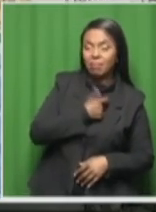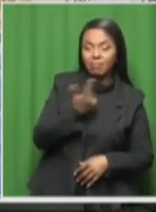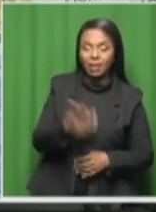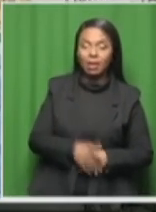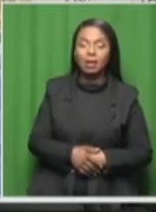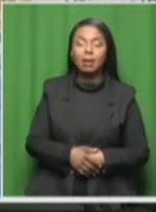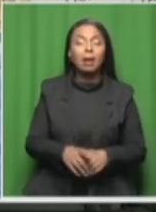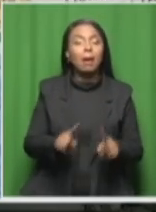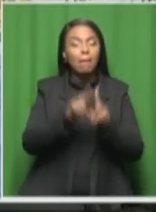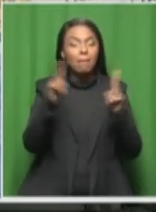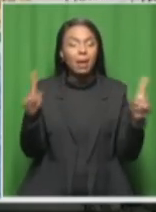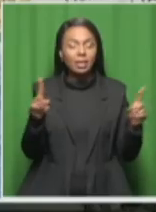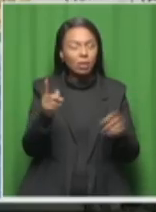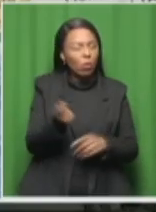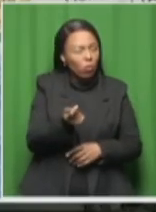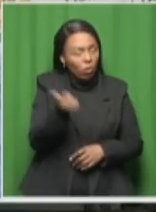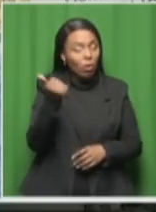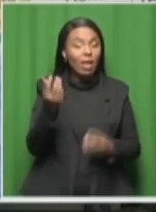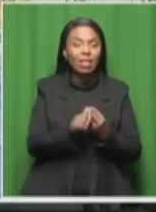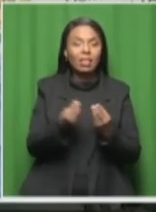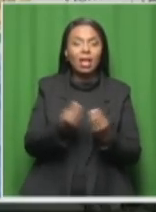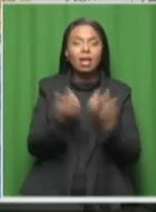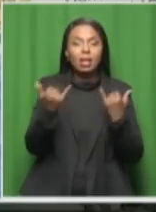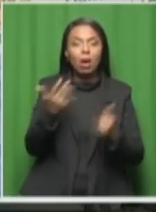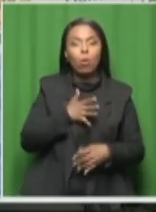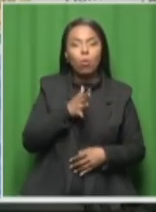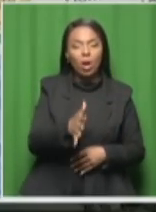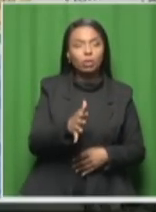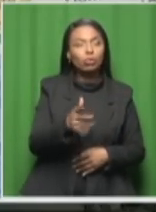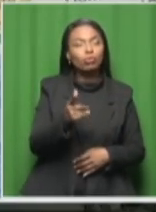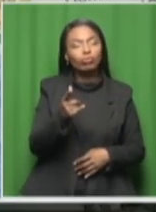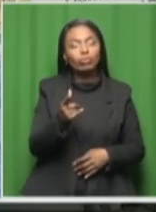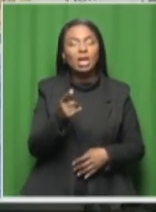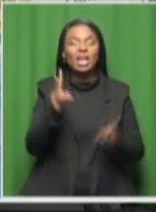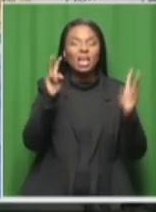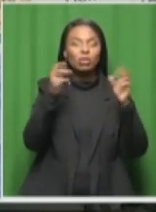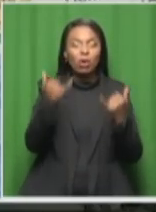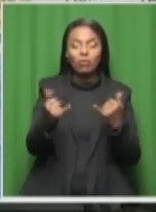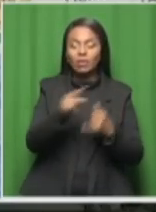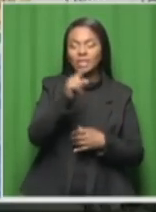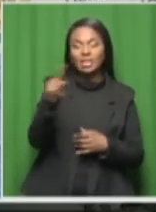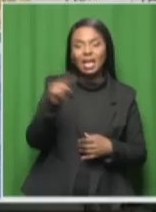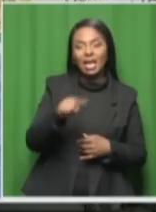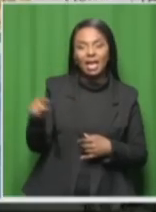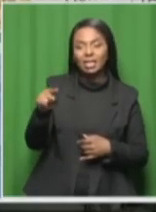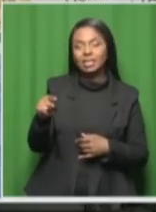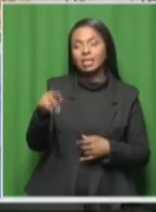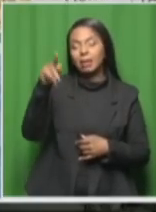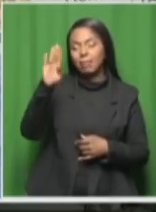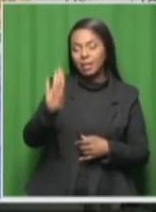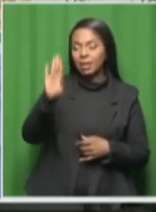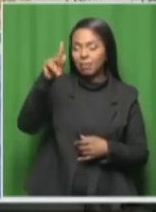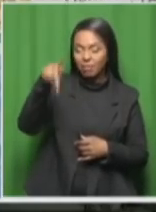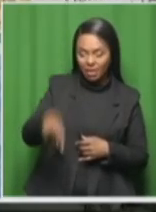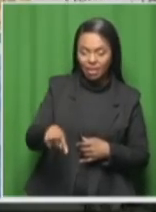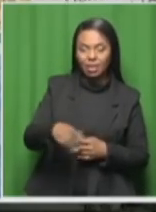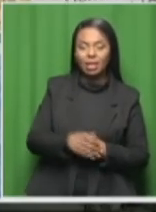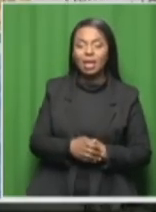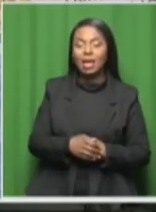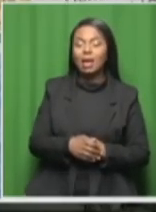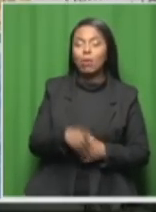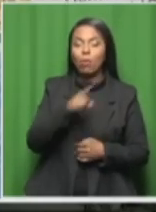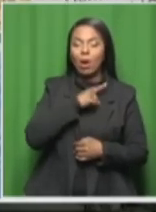comment. But just very quickly, I just want to touch on the ZDP and LSP permits because, you